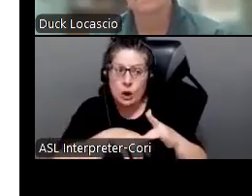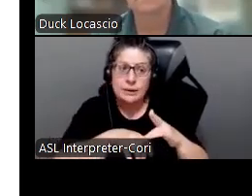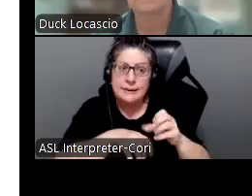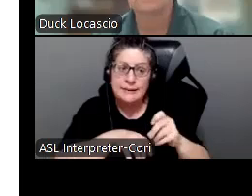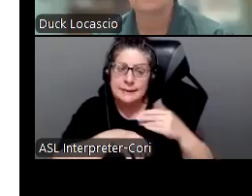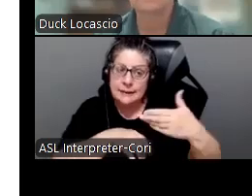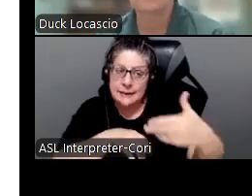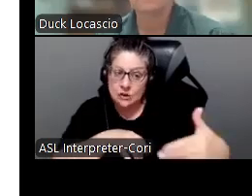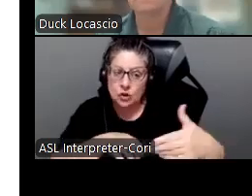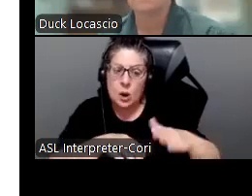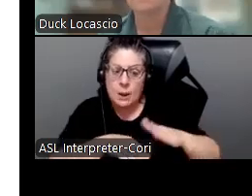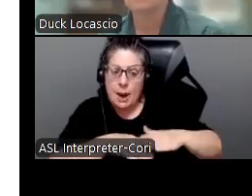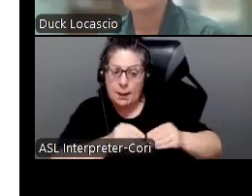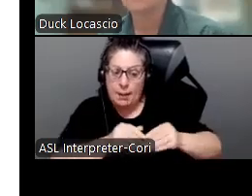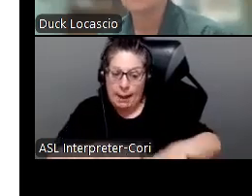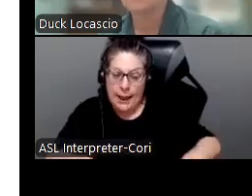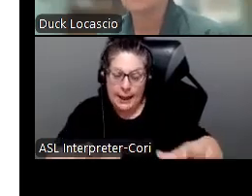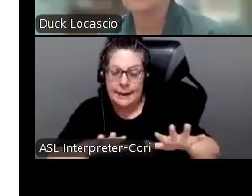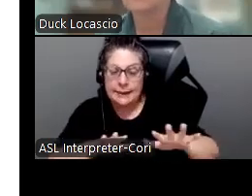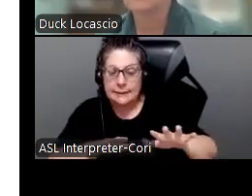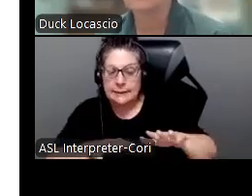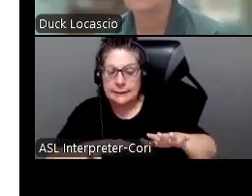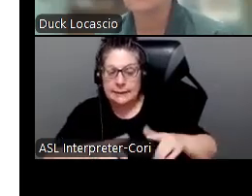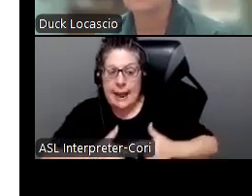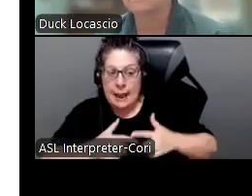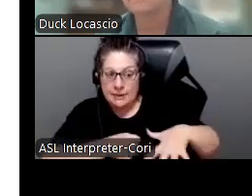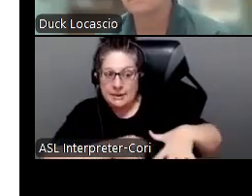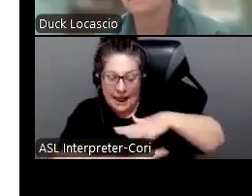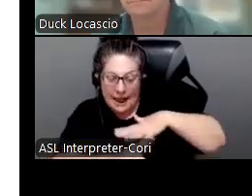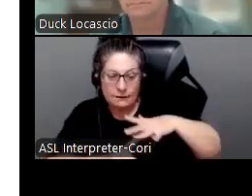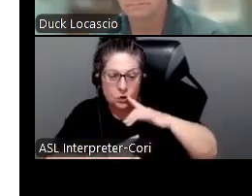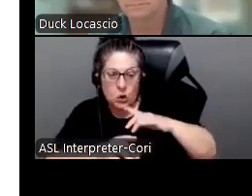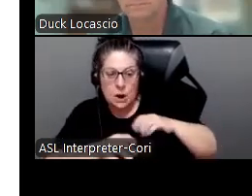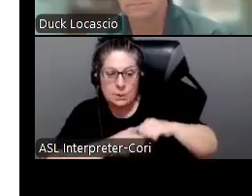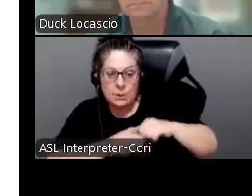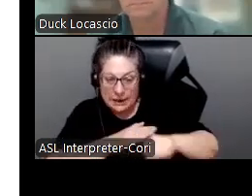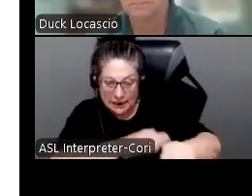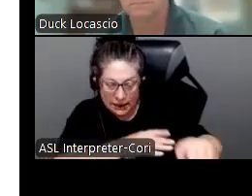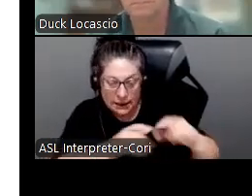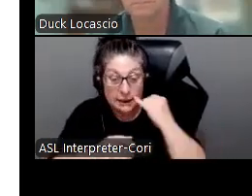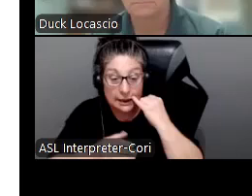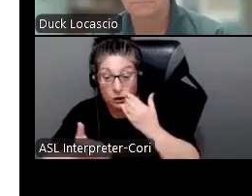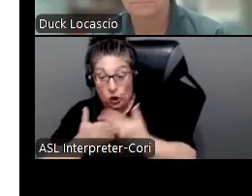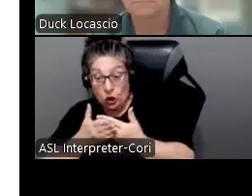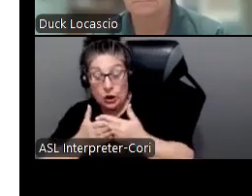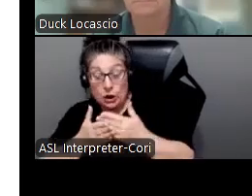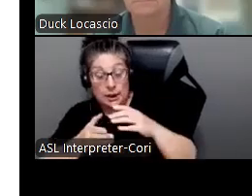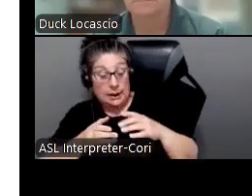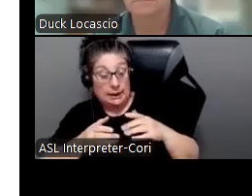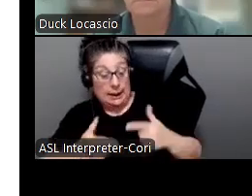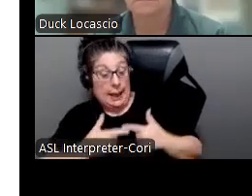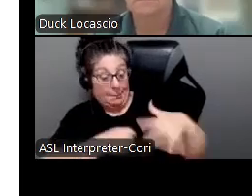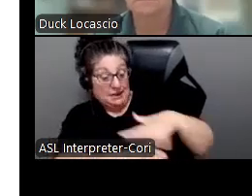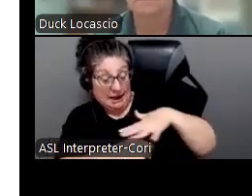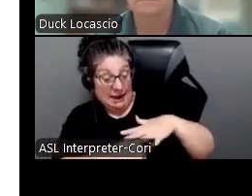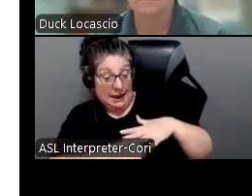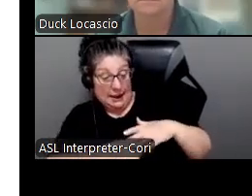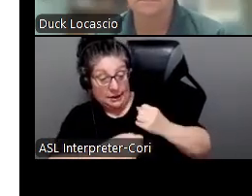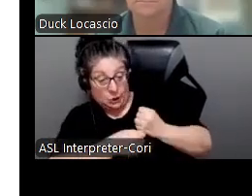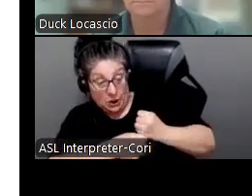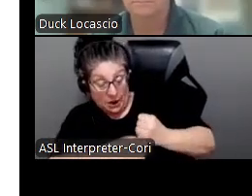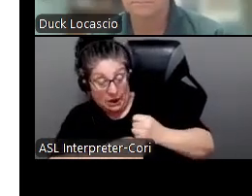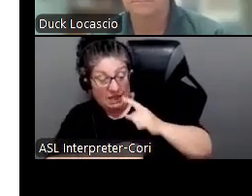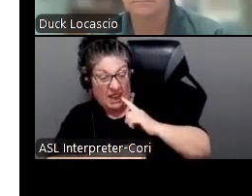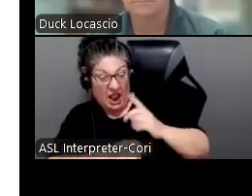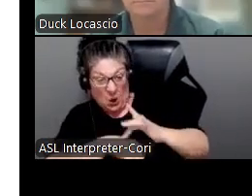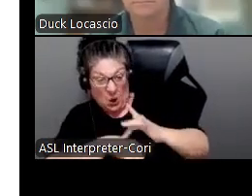for breeding. And the idea that if we're creating good Swainson's warbler habitat by creating that early successional